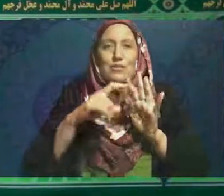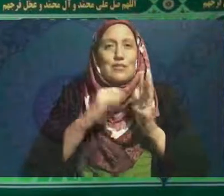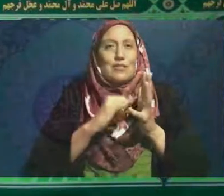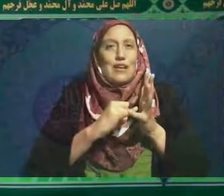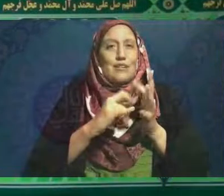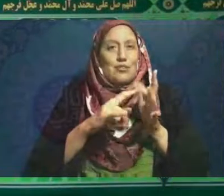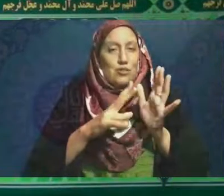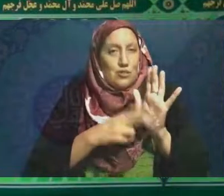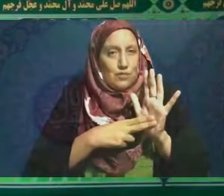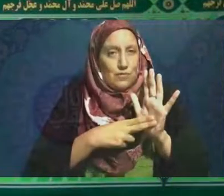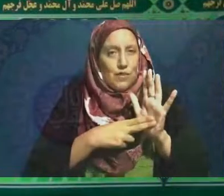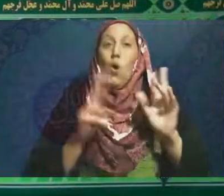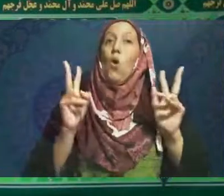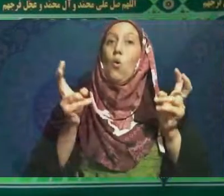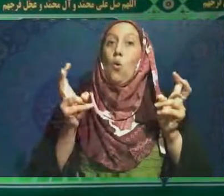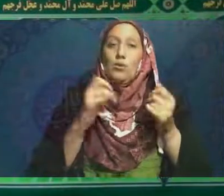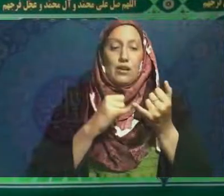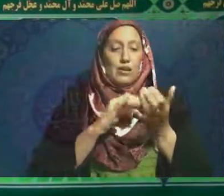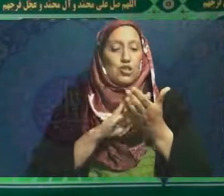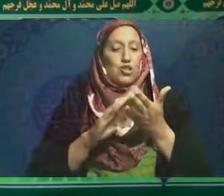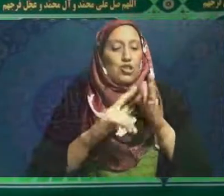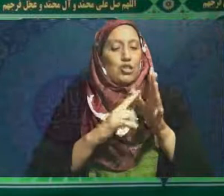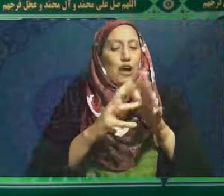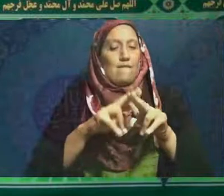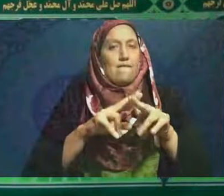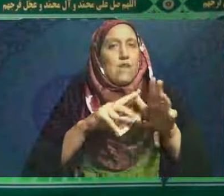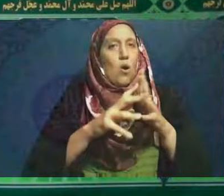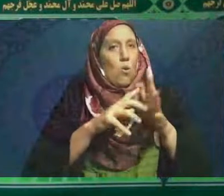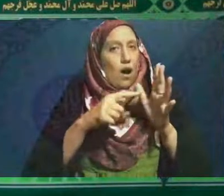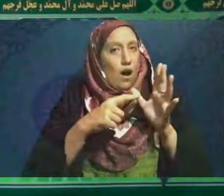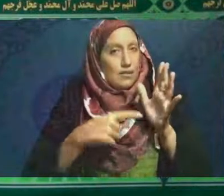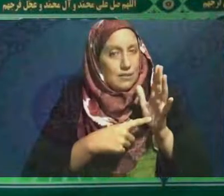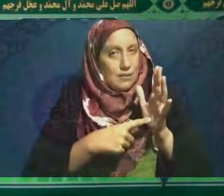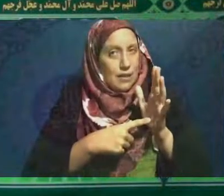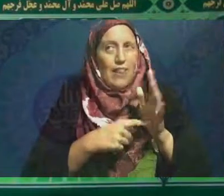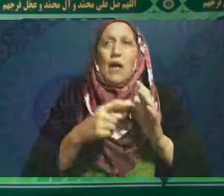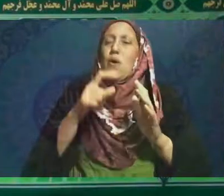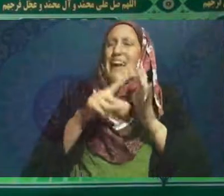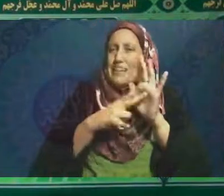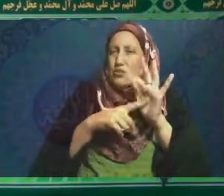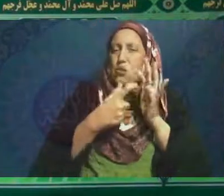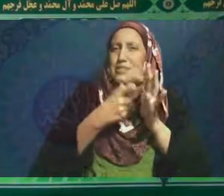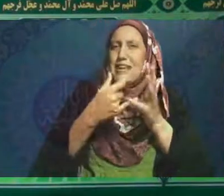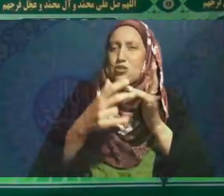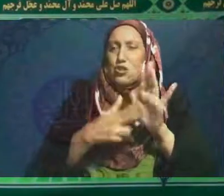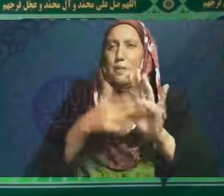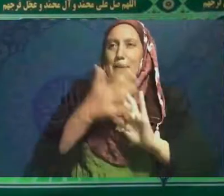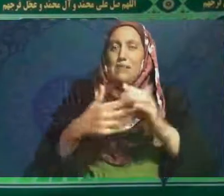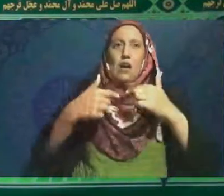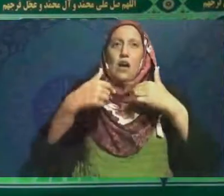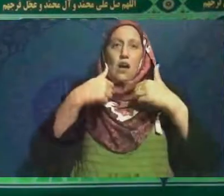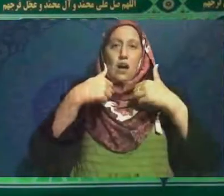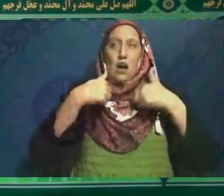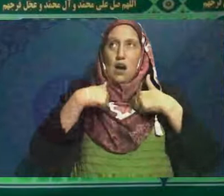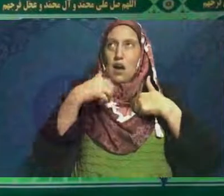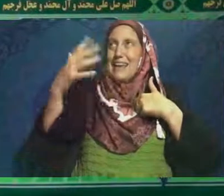for tonight is about Shafa'at or intercession, mediator, the one who mediates between me